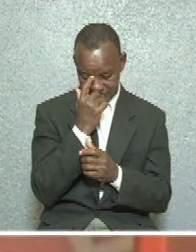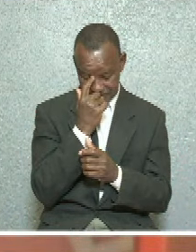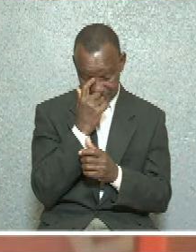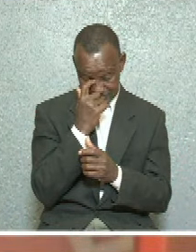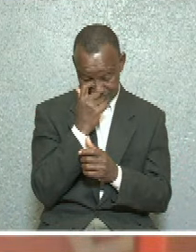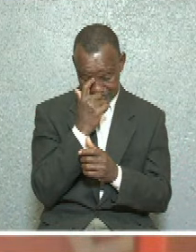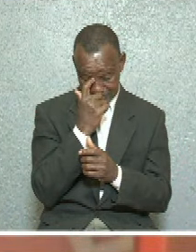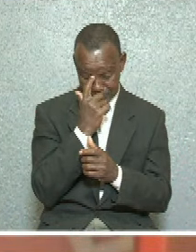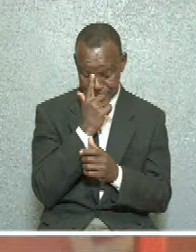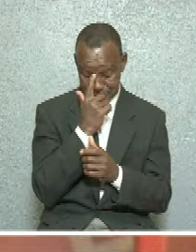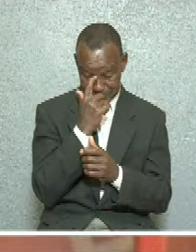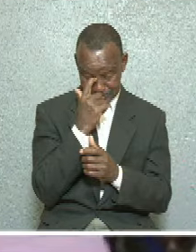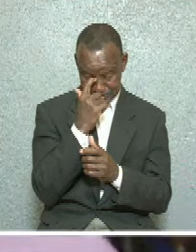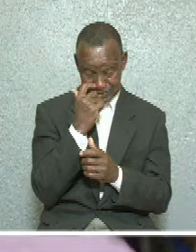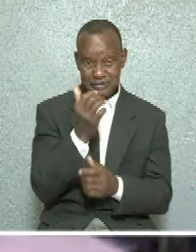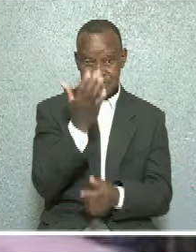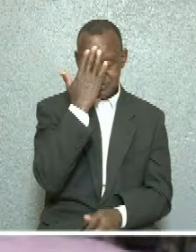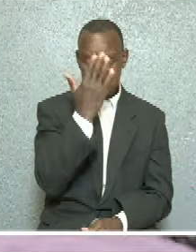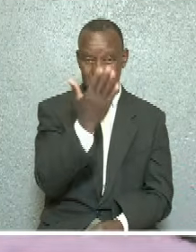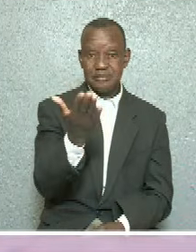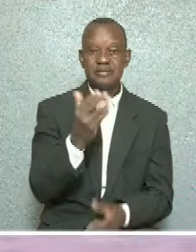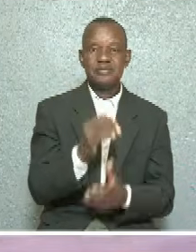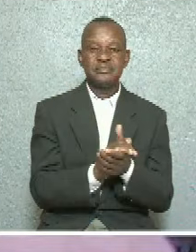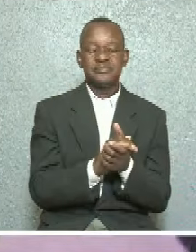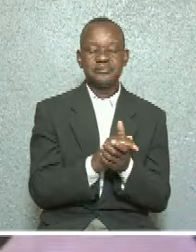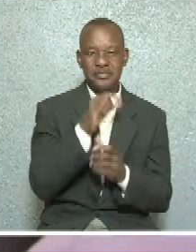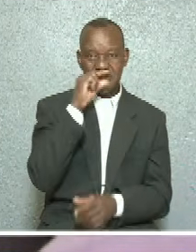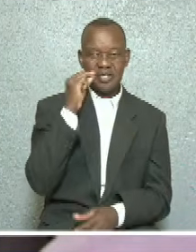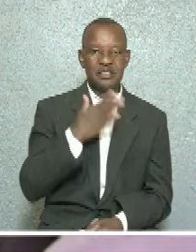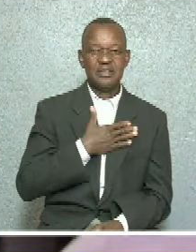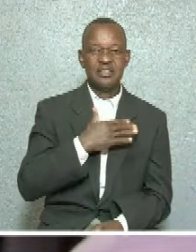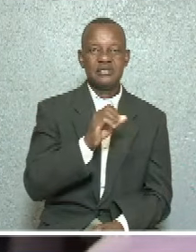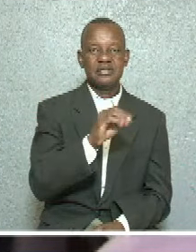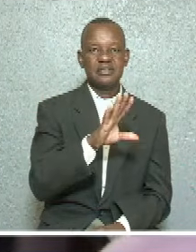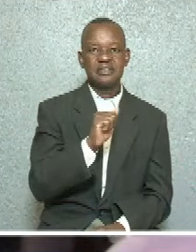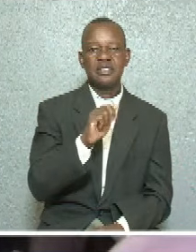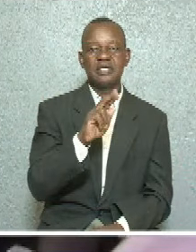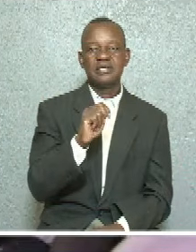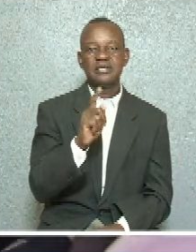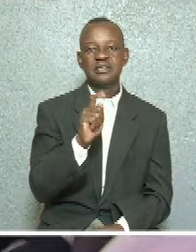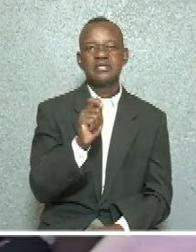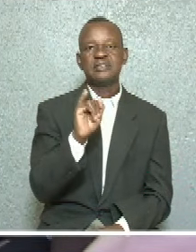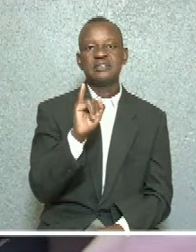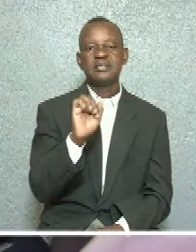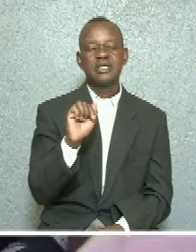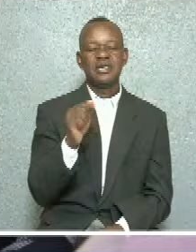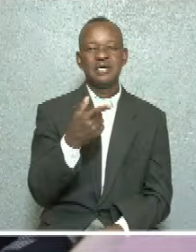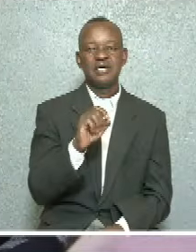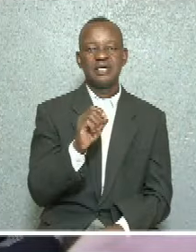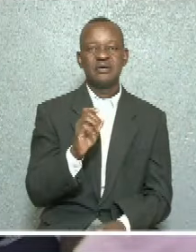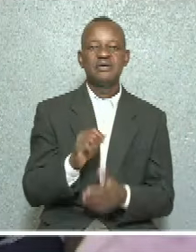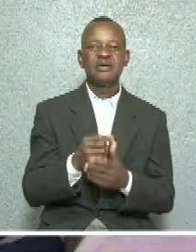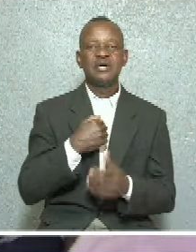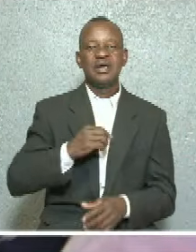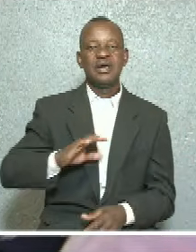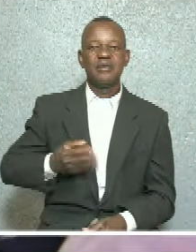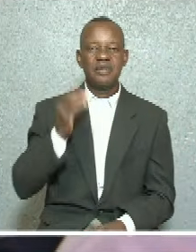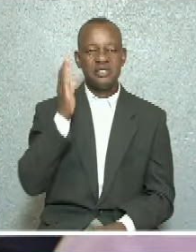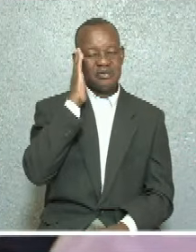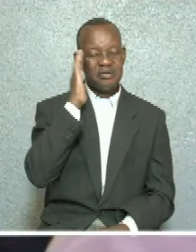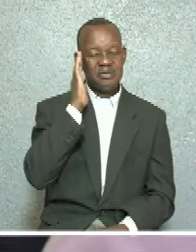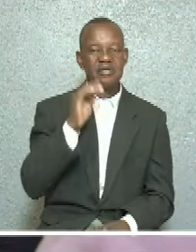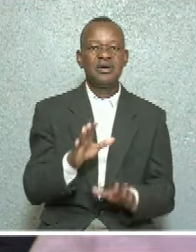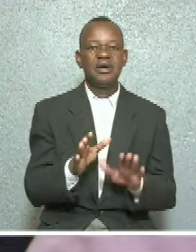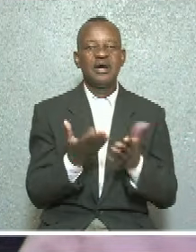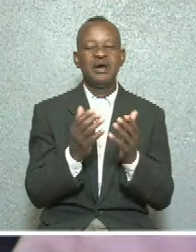Good afternoon. My name is Santiago. I wanted to ask, how many people participate at the war? I don't know